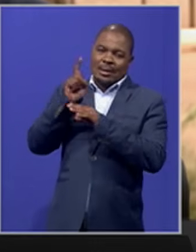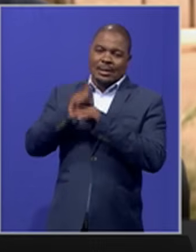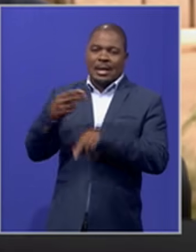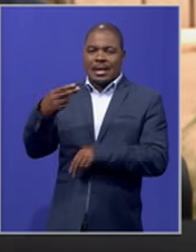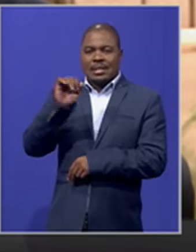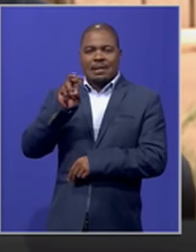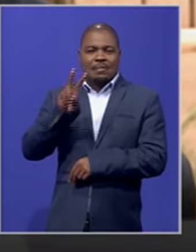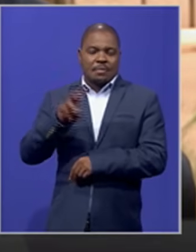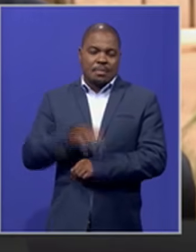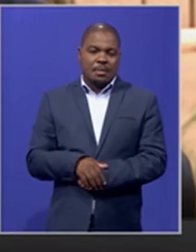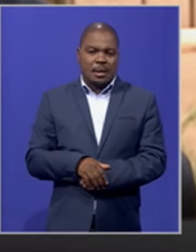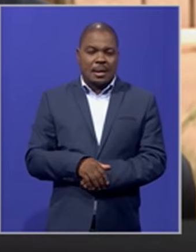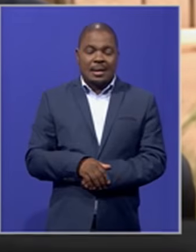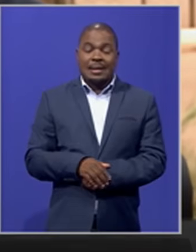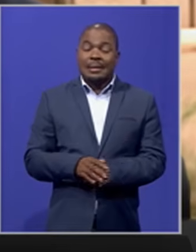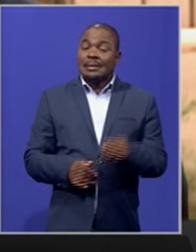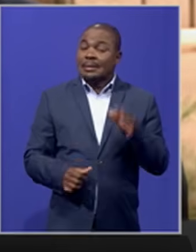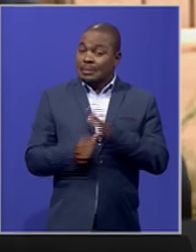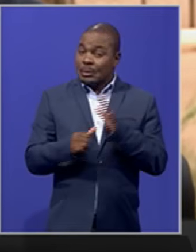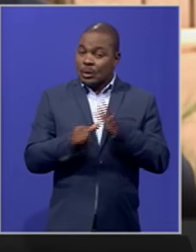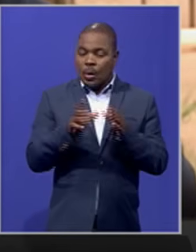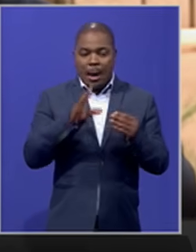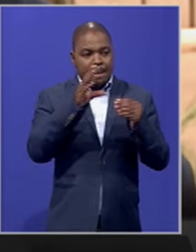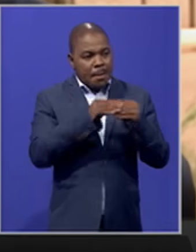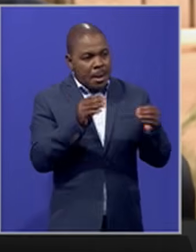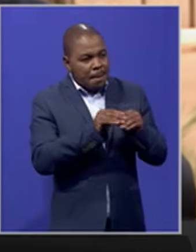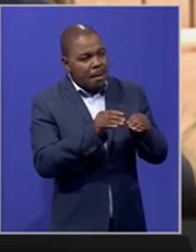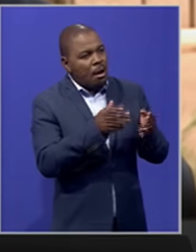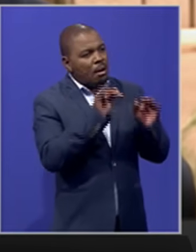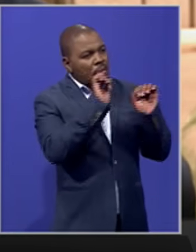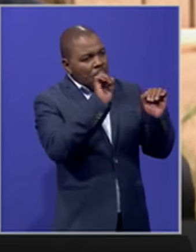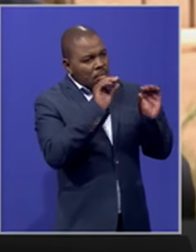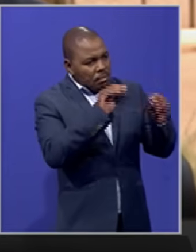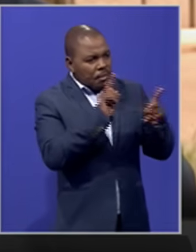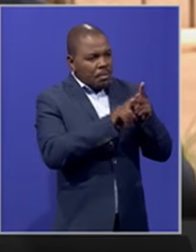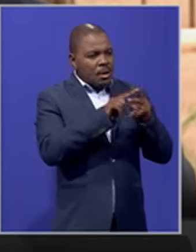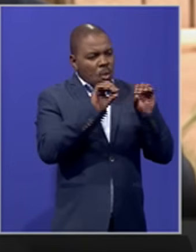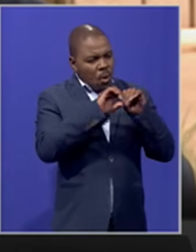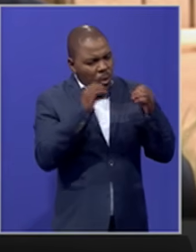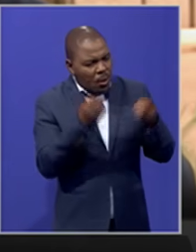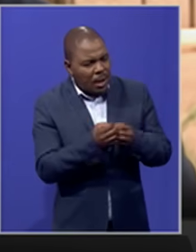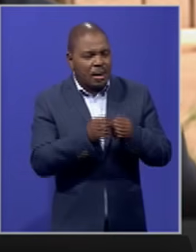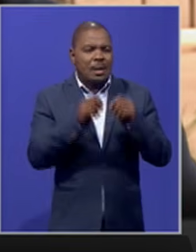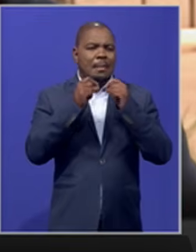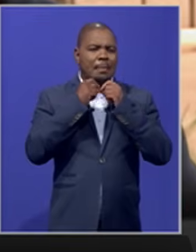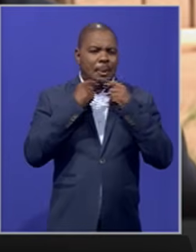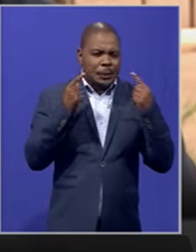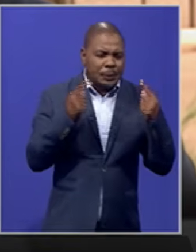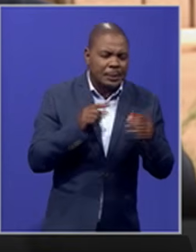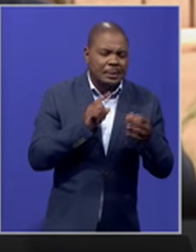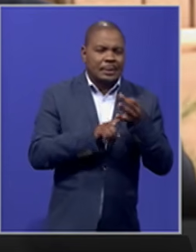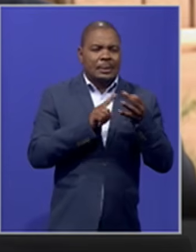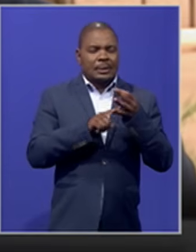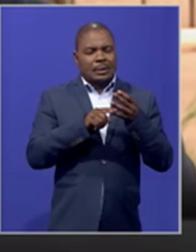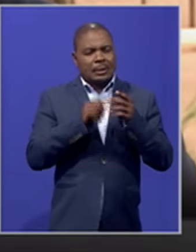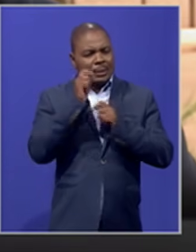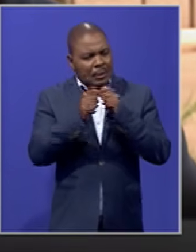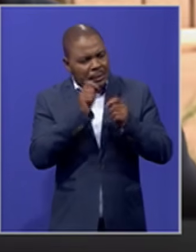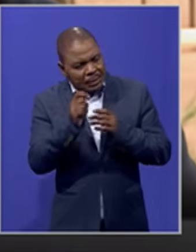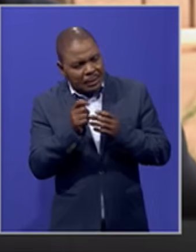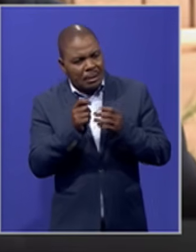dire bonnete ba gore ba rotloetsa maloko a bone mekgatlho yotlhe baruti dingaka tsa setso private sector jalo le